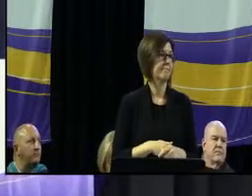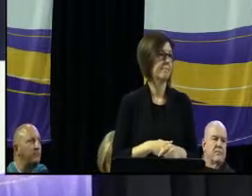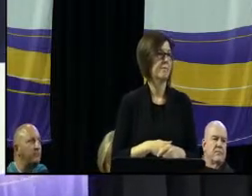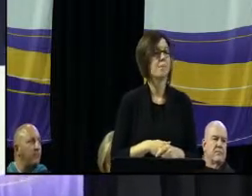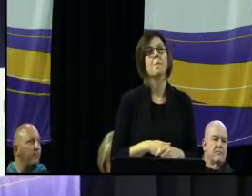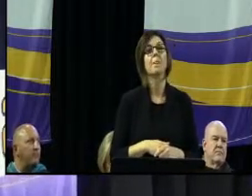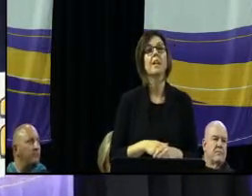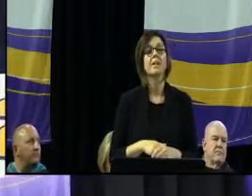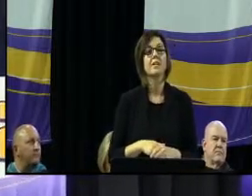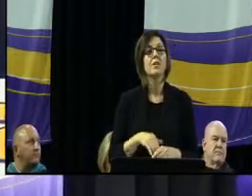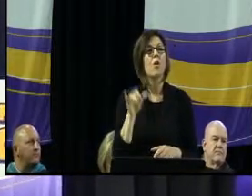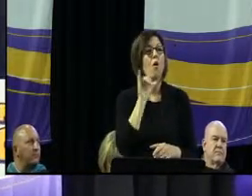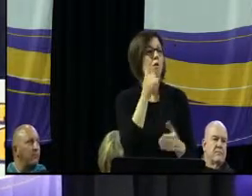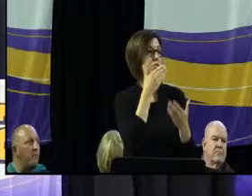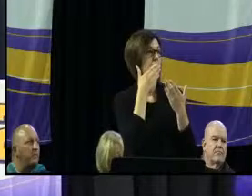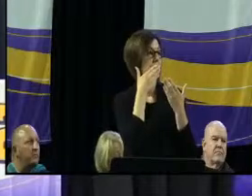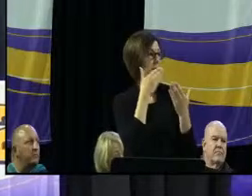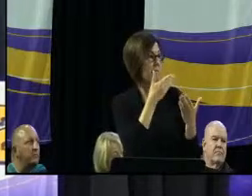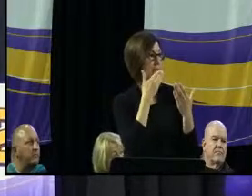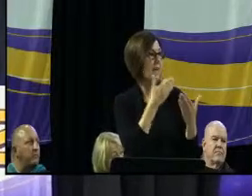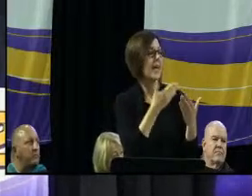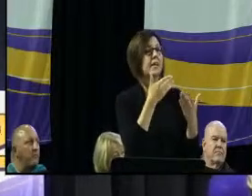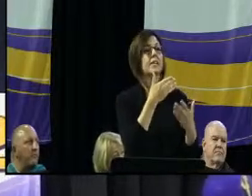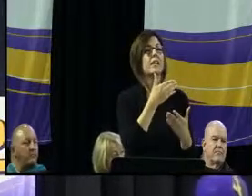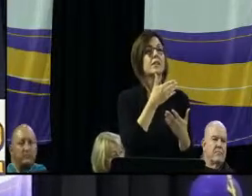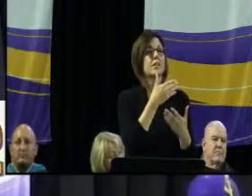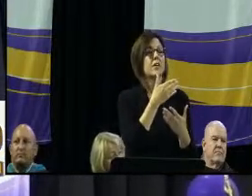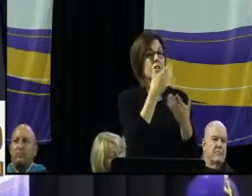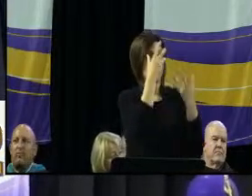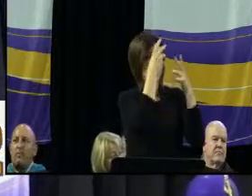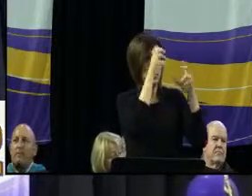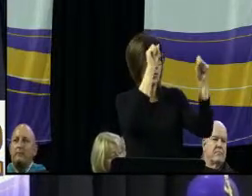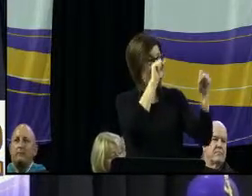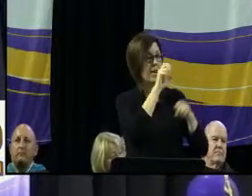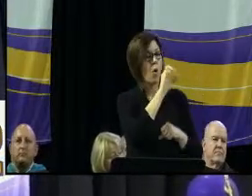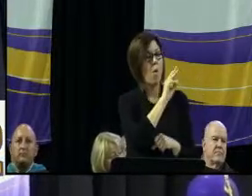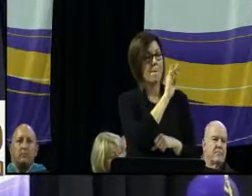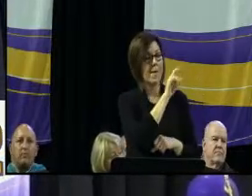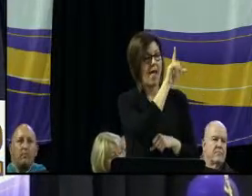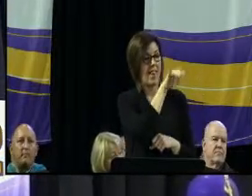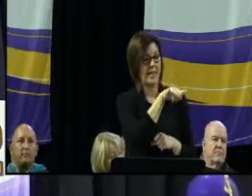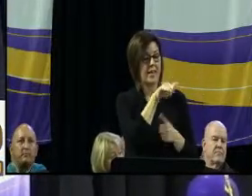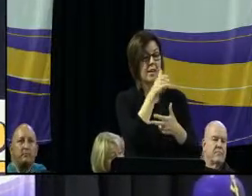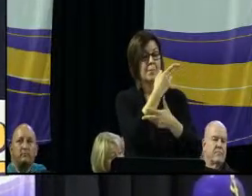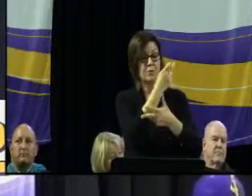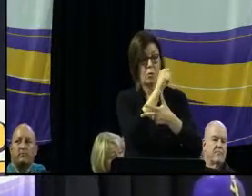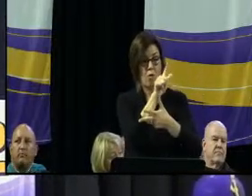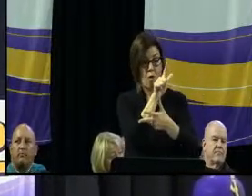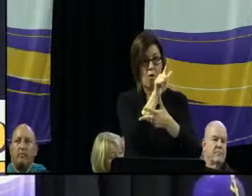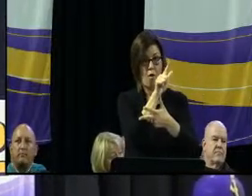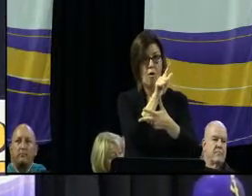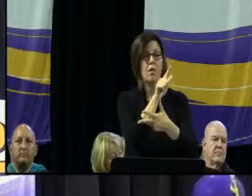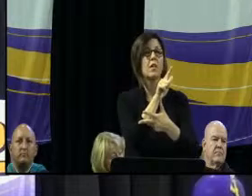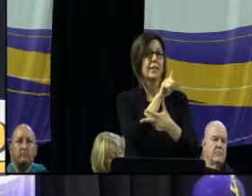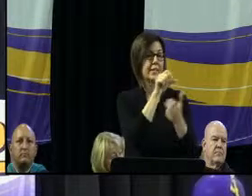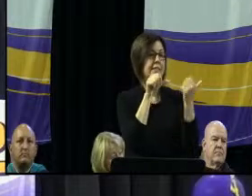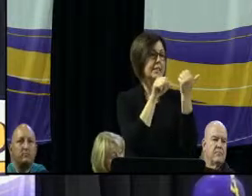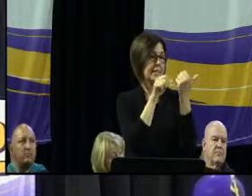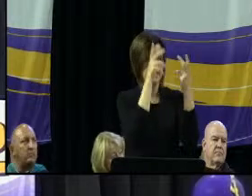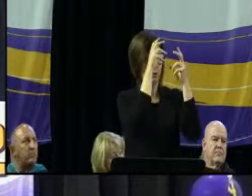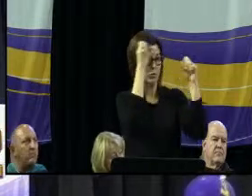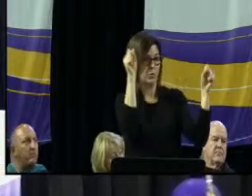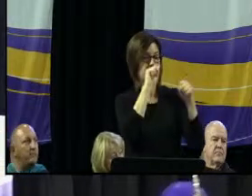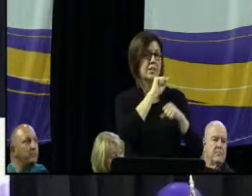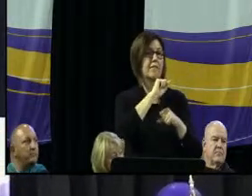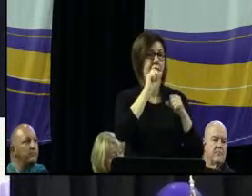I would like to also thank the FS1 Superintendent, Dr. Richard O'Malley, Mr. Gregory Hall, Assistant Superintendent of Secondary Education,